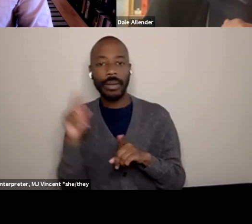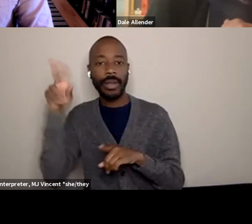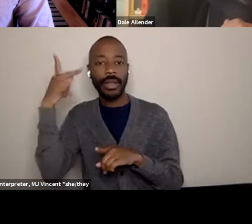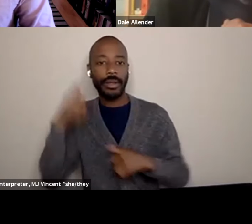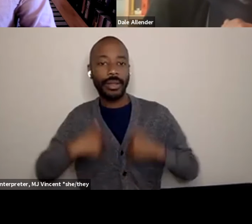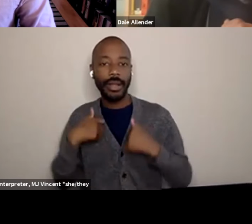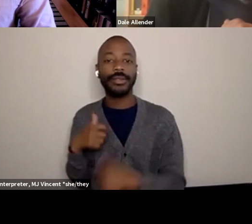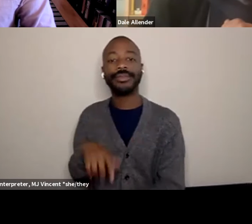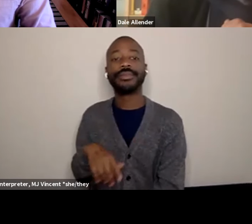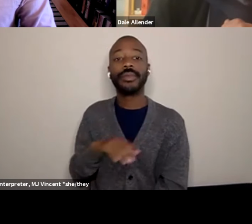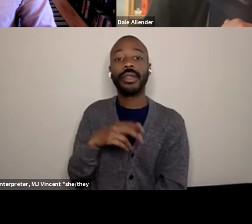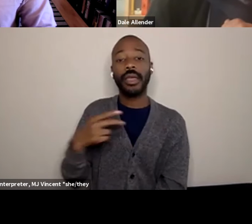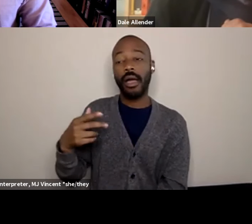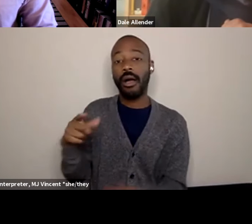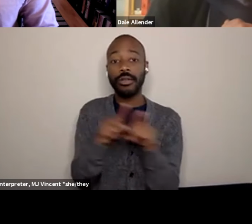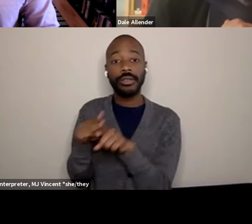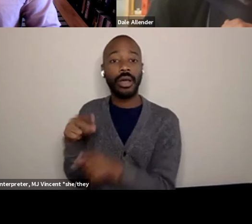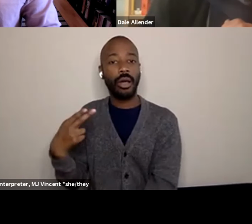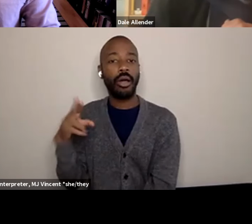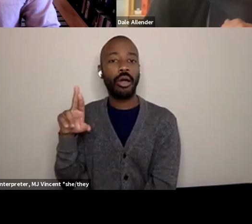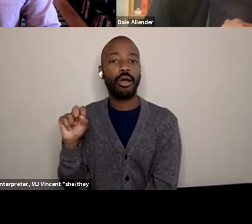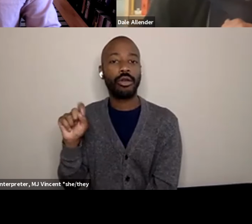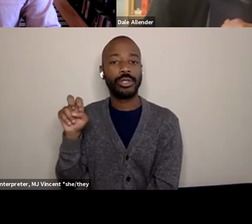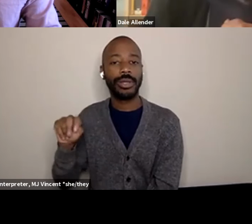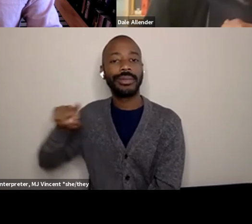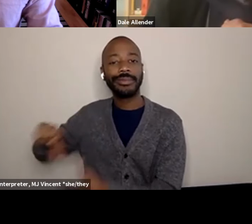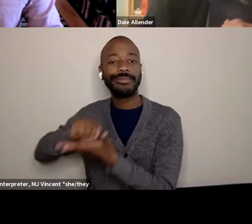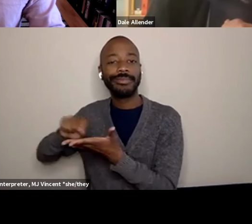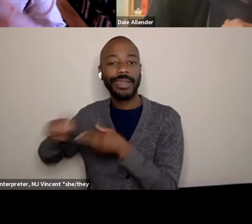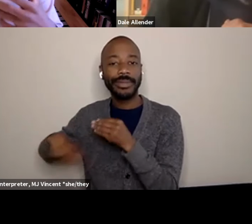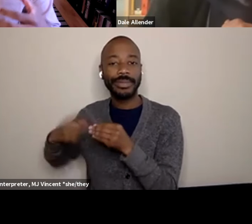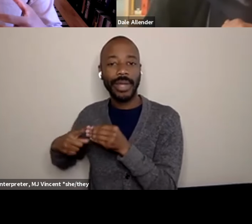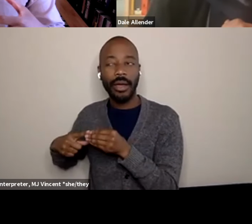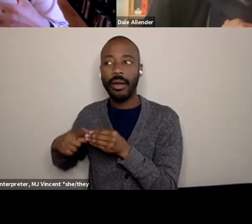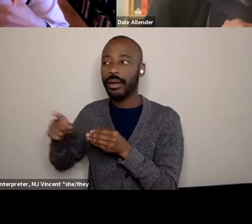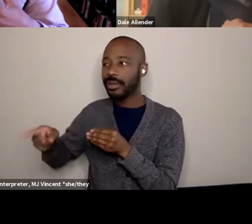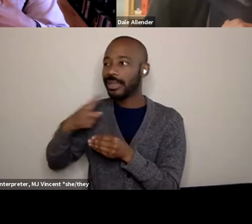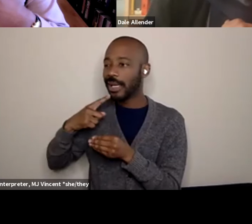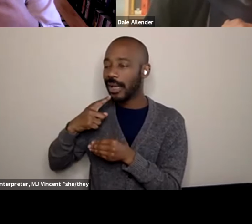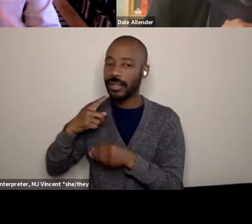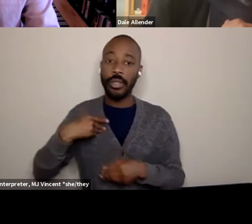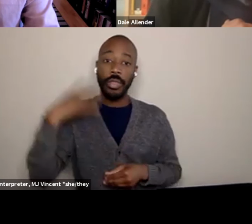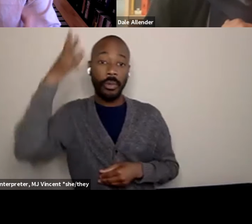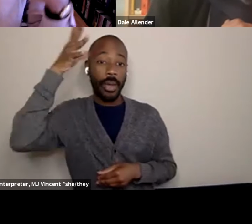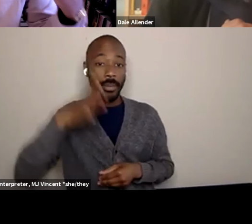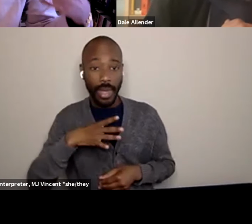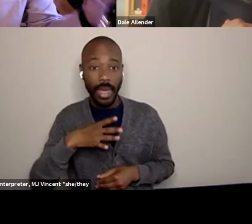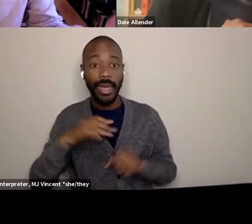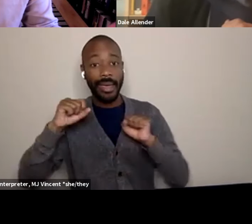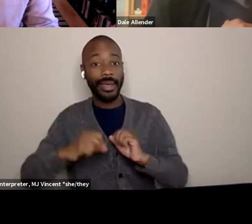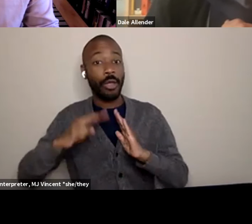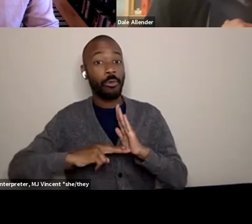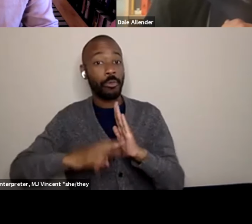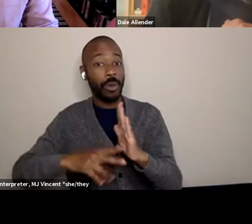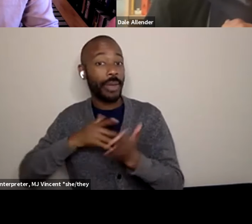in one of her texts, you know, she says, you know, the white man might, he can read my writing, but he sure can't